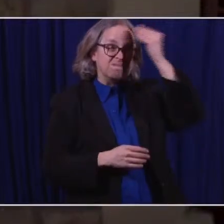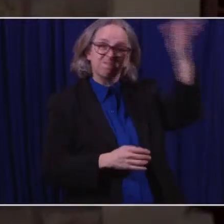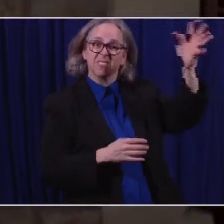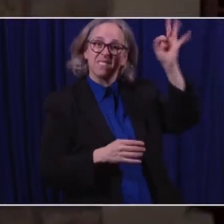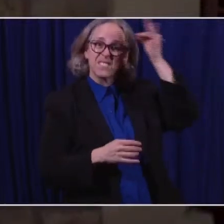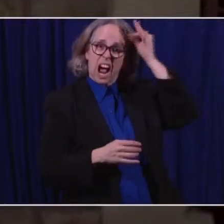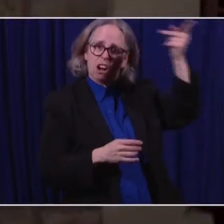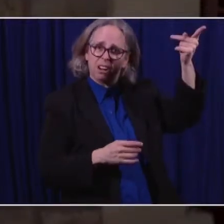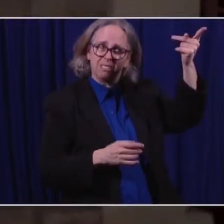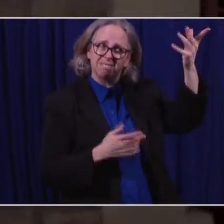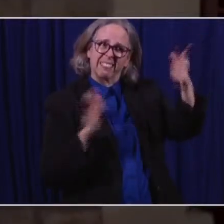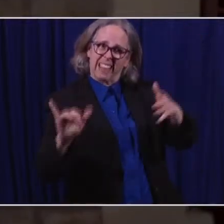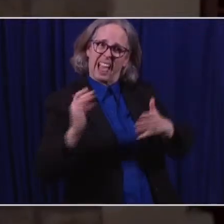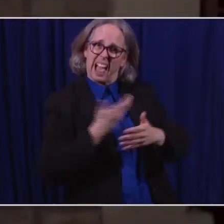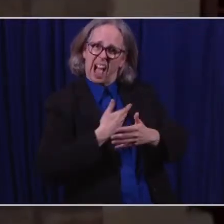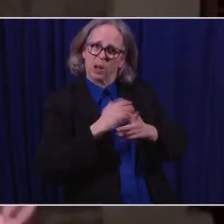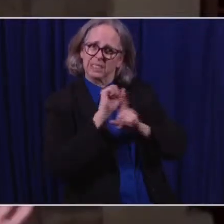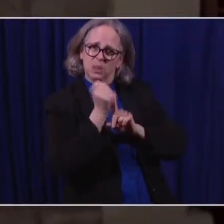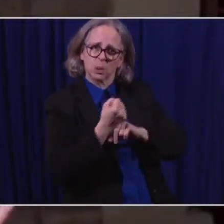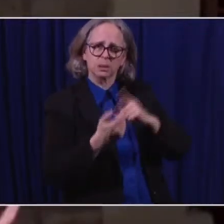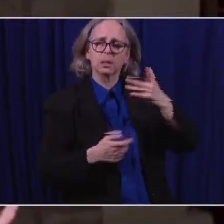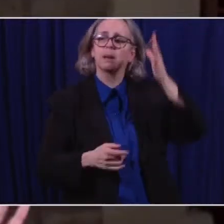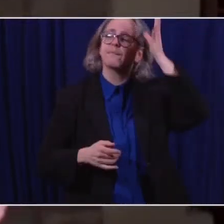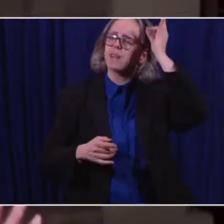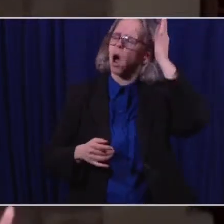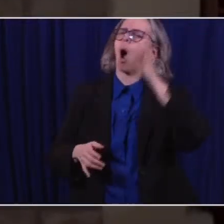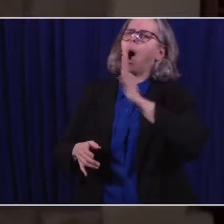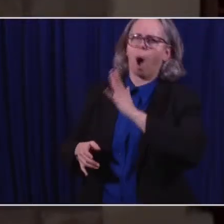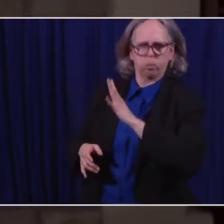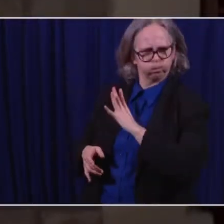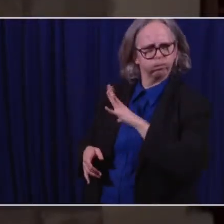these. And a